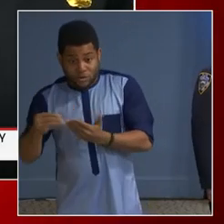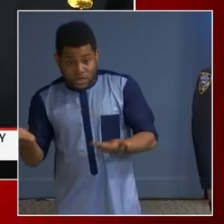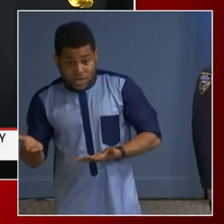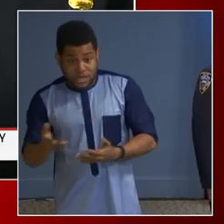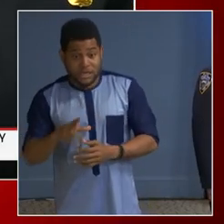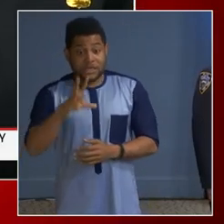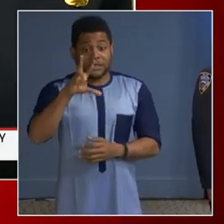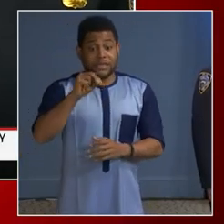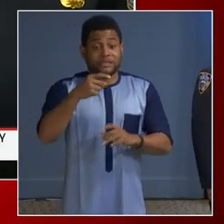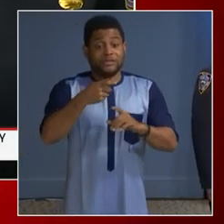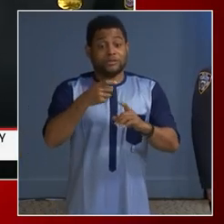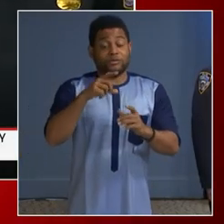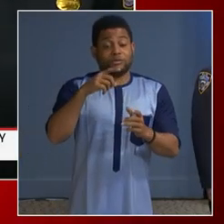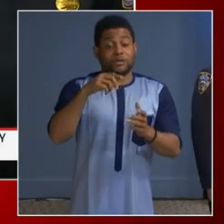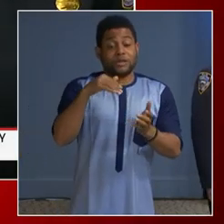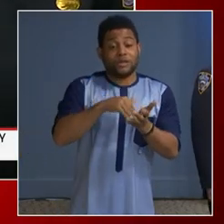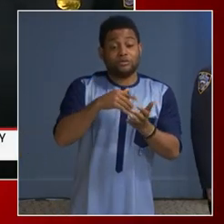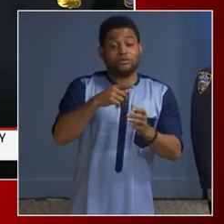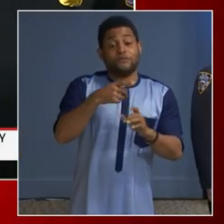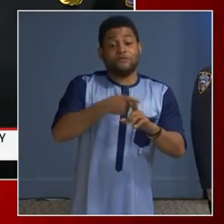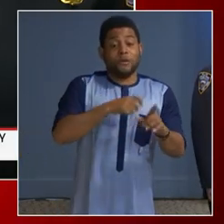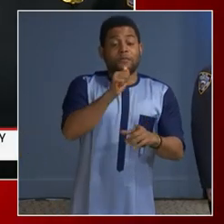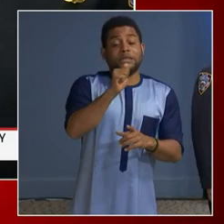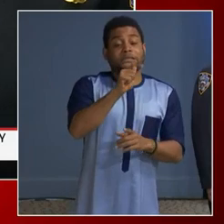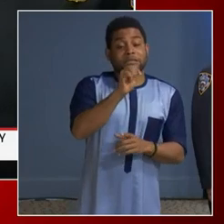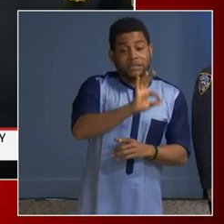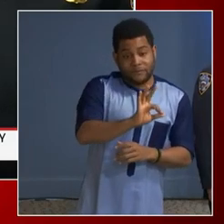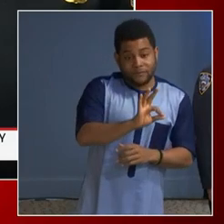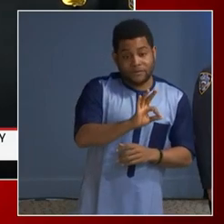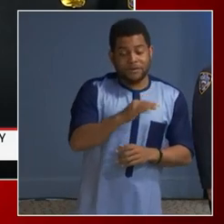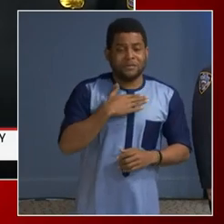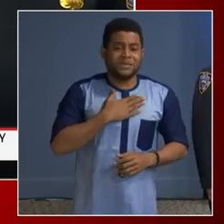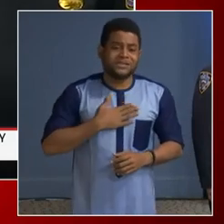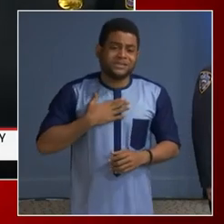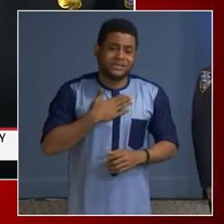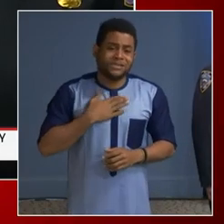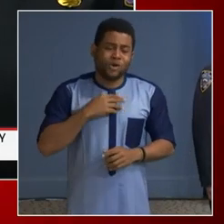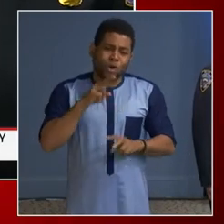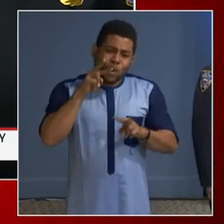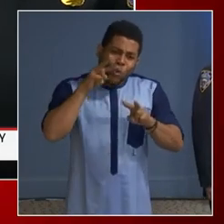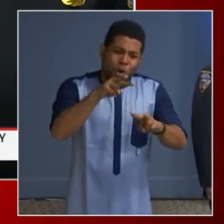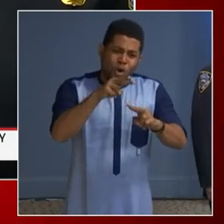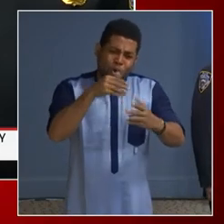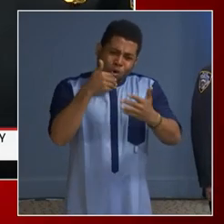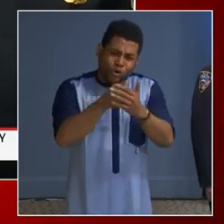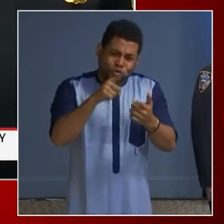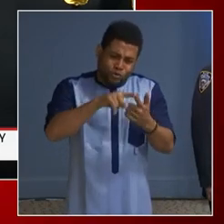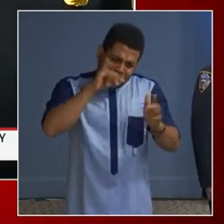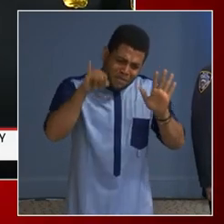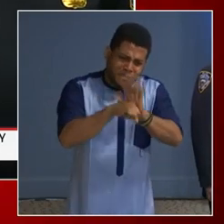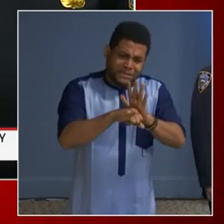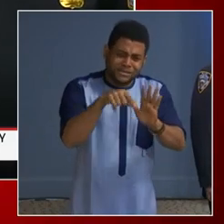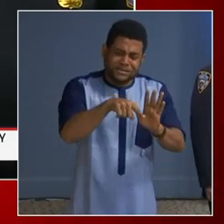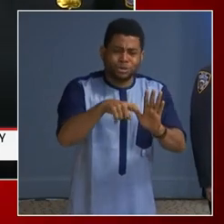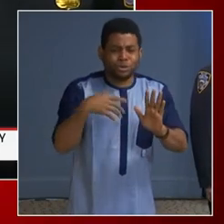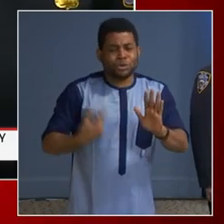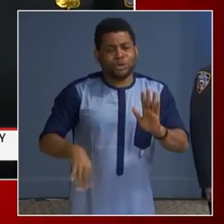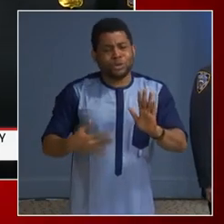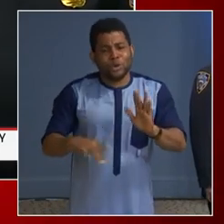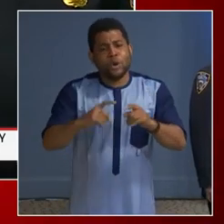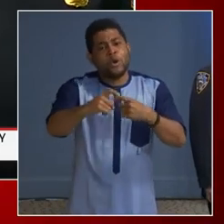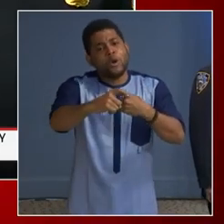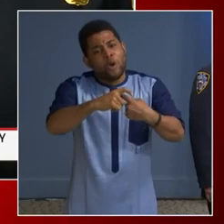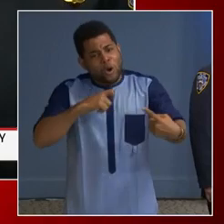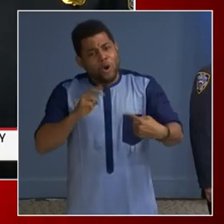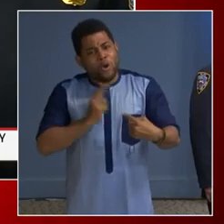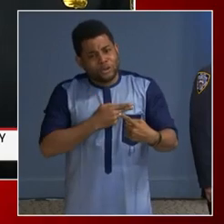ATF. Please look closely at these images. Call us so that we can get this person off of the streets. On topic,